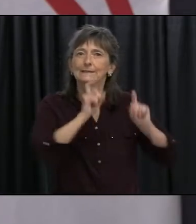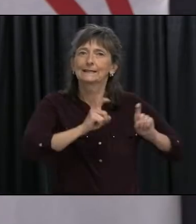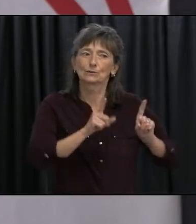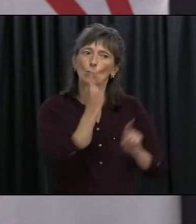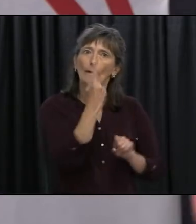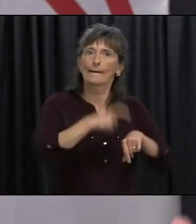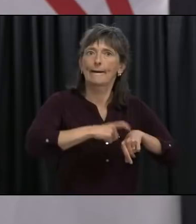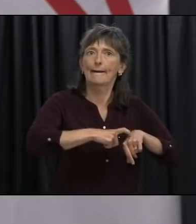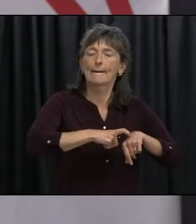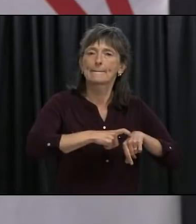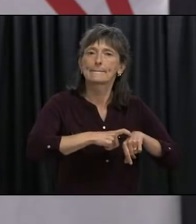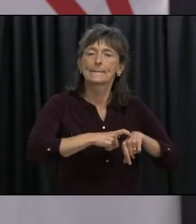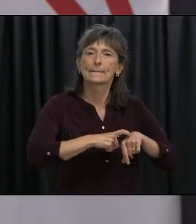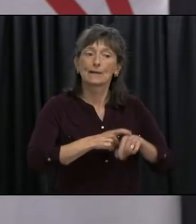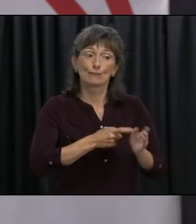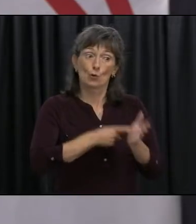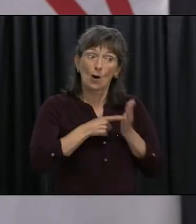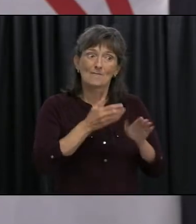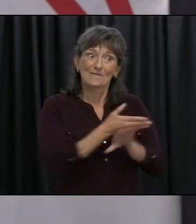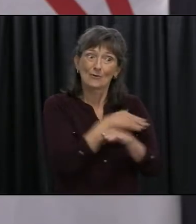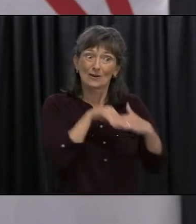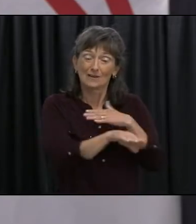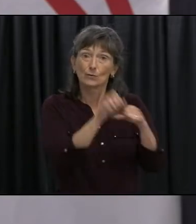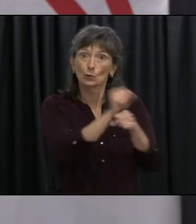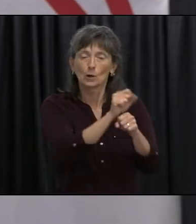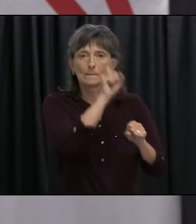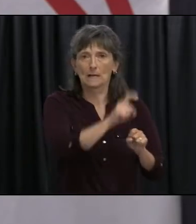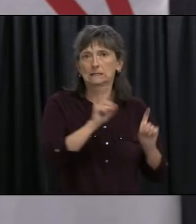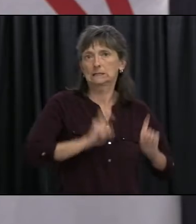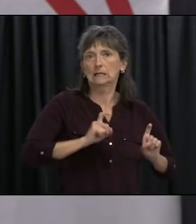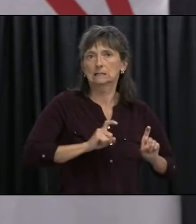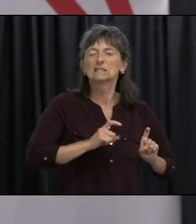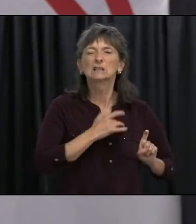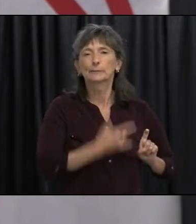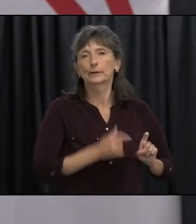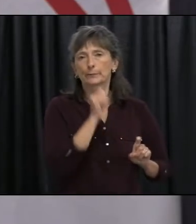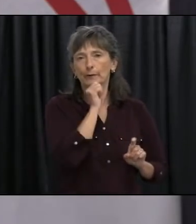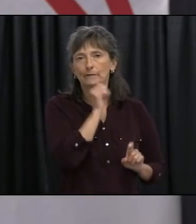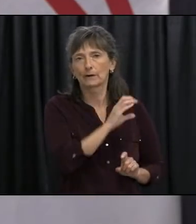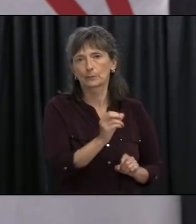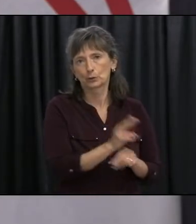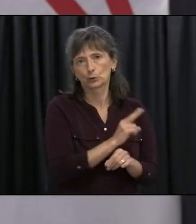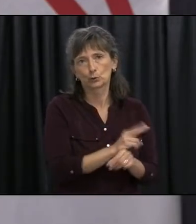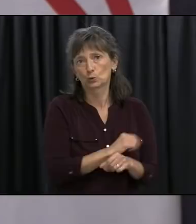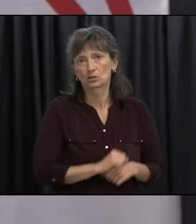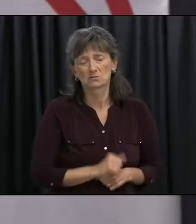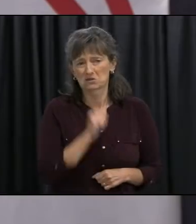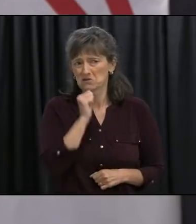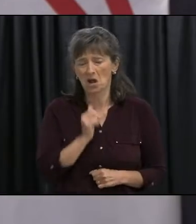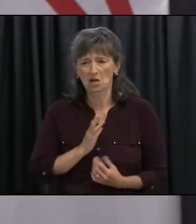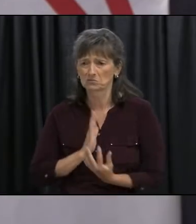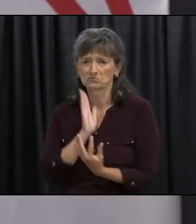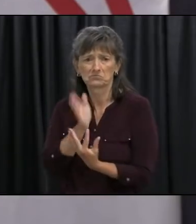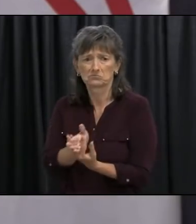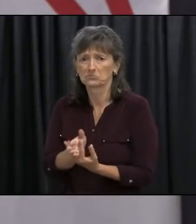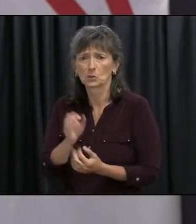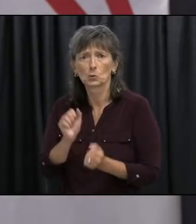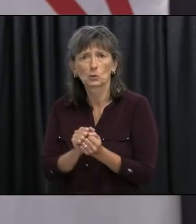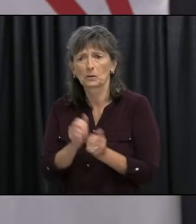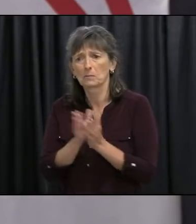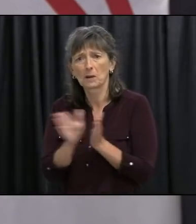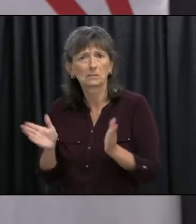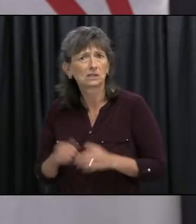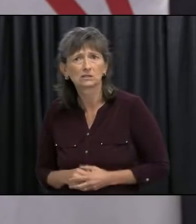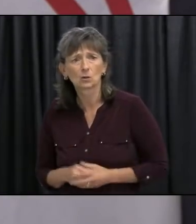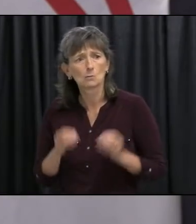as a requirement and a condition of their work they would need to be tested. But this is not an interference, or does not mean that someone